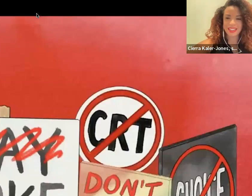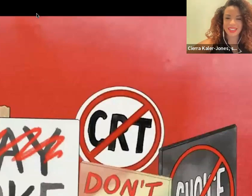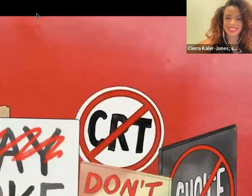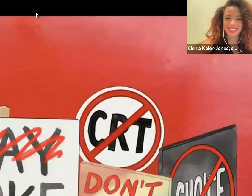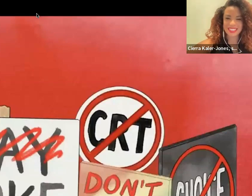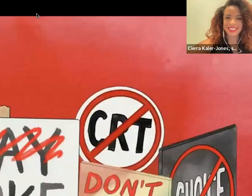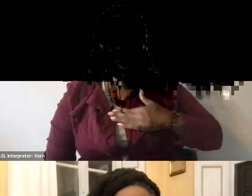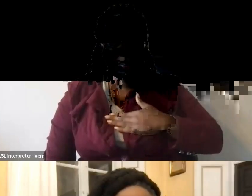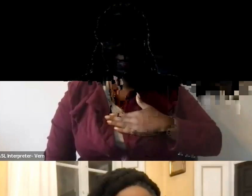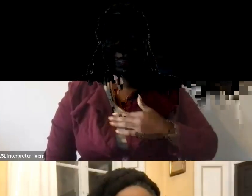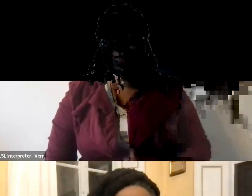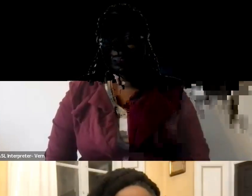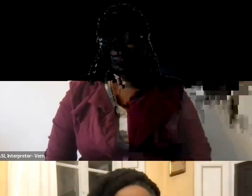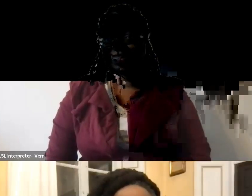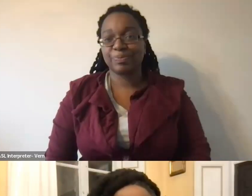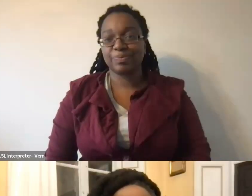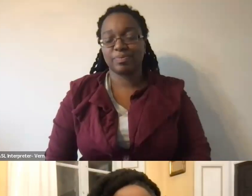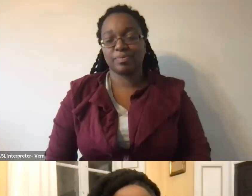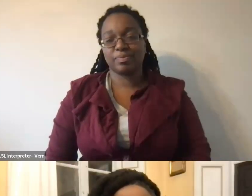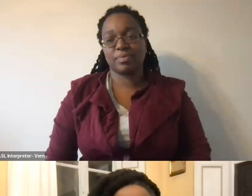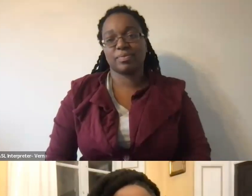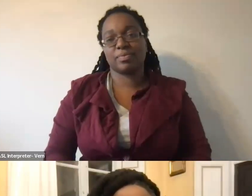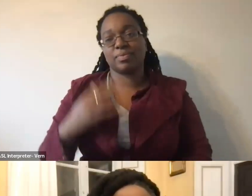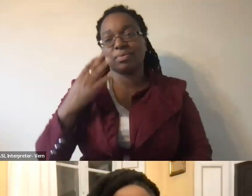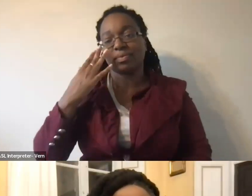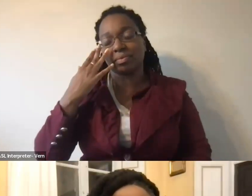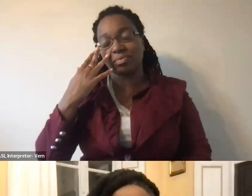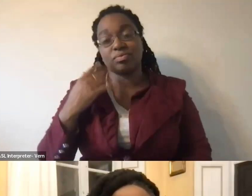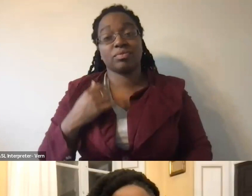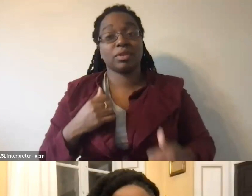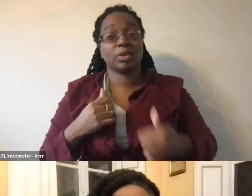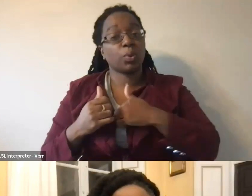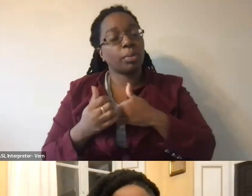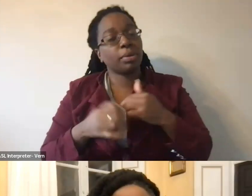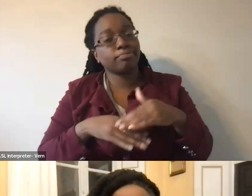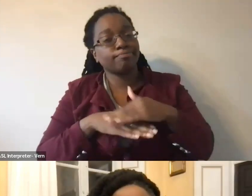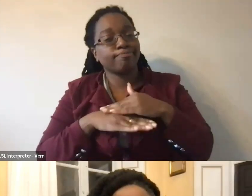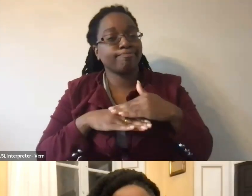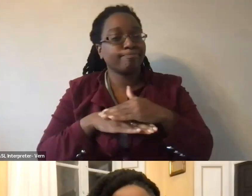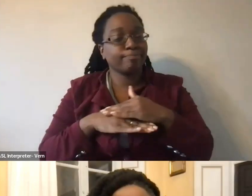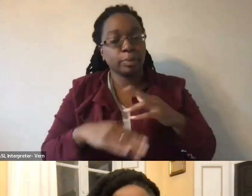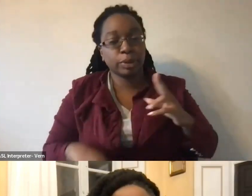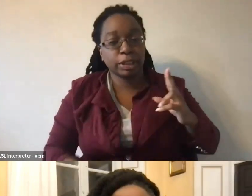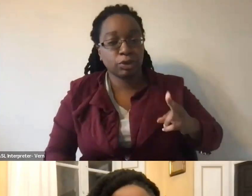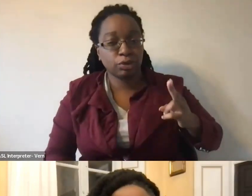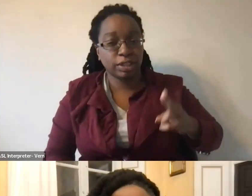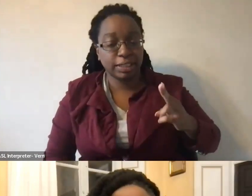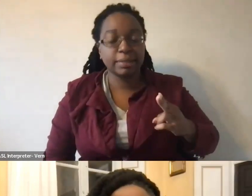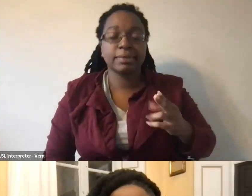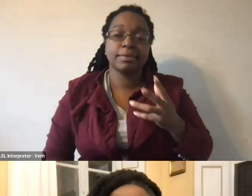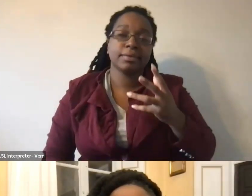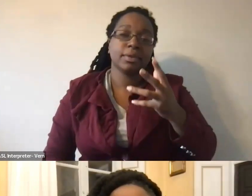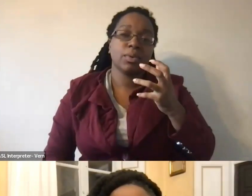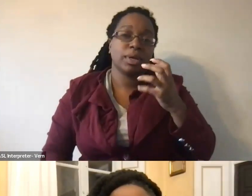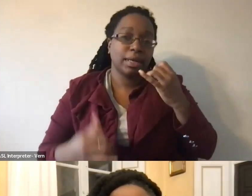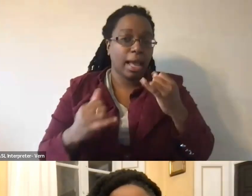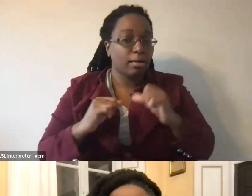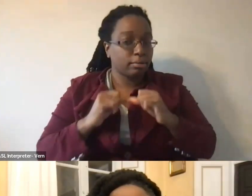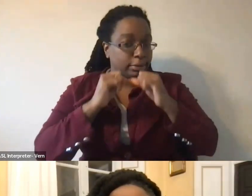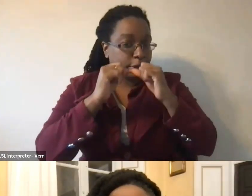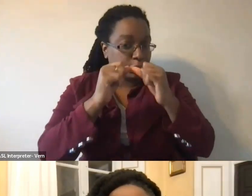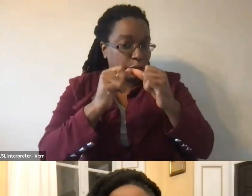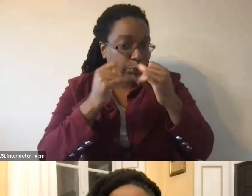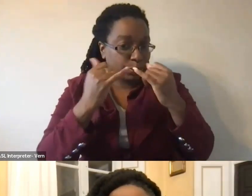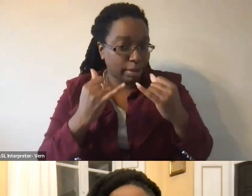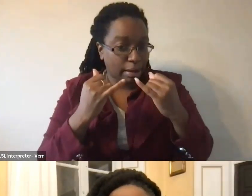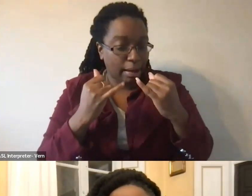into breakouts. We've been digging into history a little bit when we left off, and I want to pick right back up there, because one of the